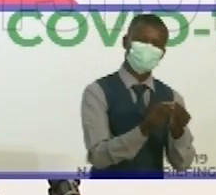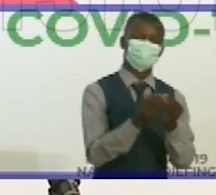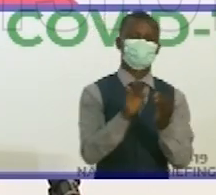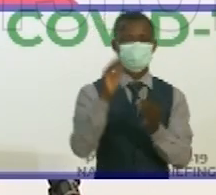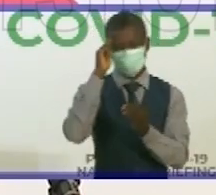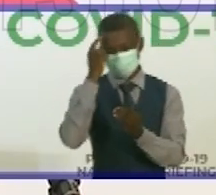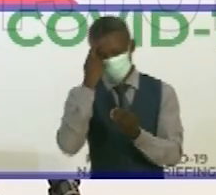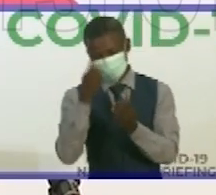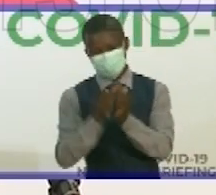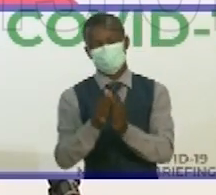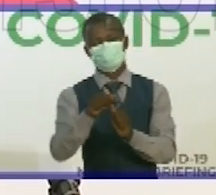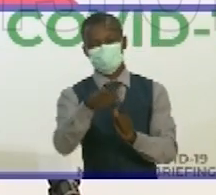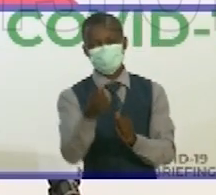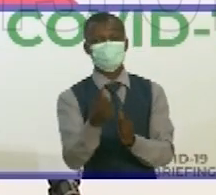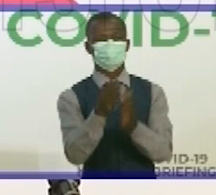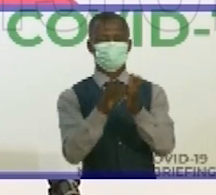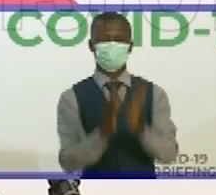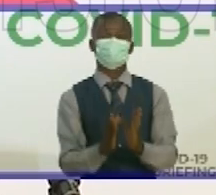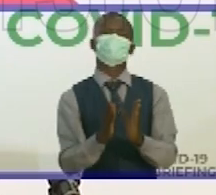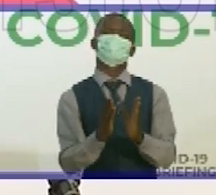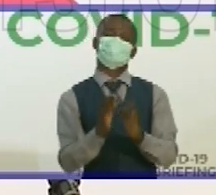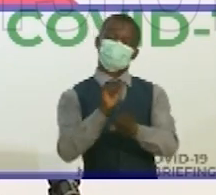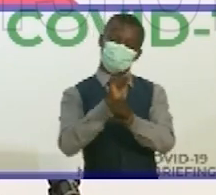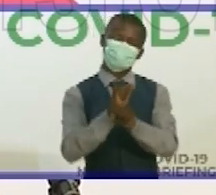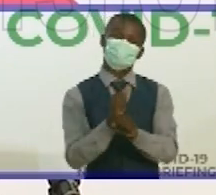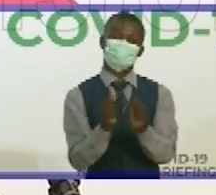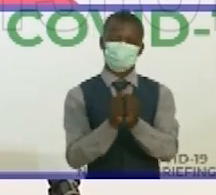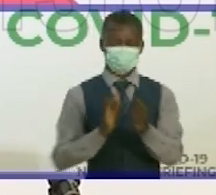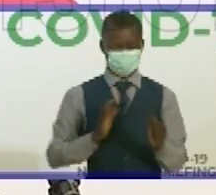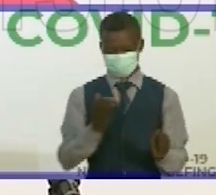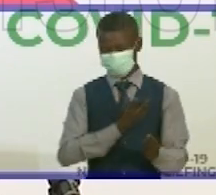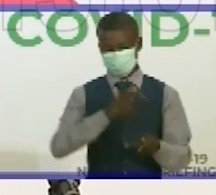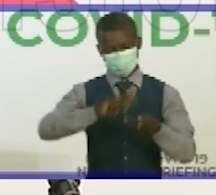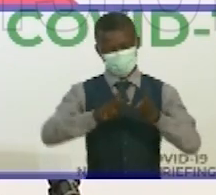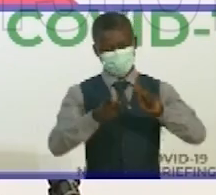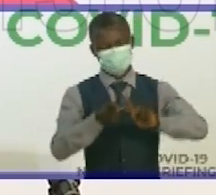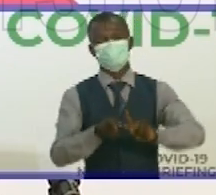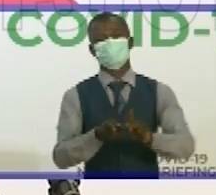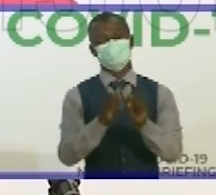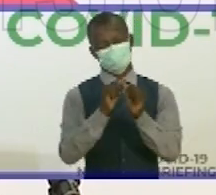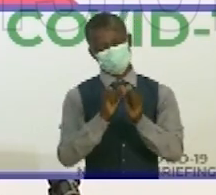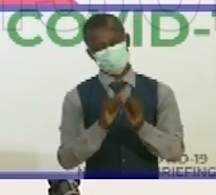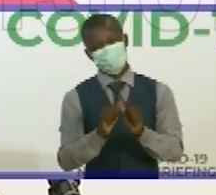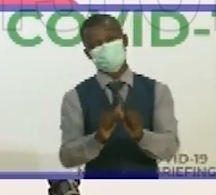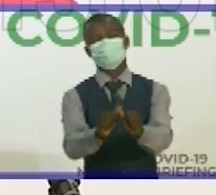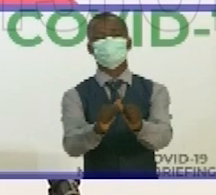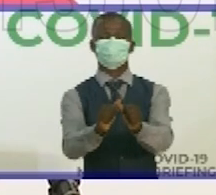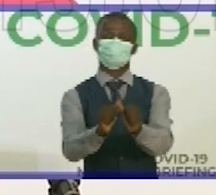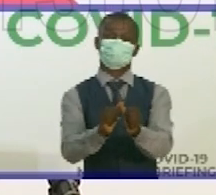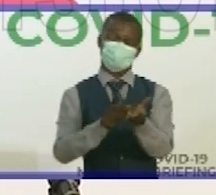and the private sector, working with our partners, shall pursue the path of